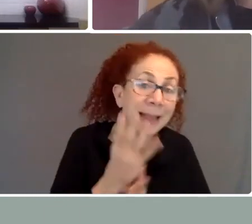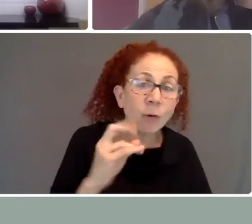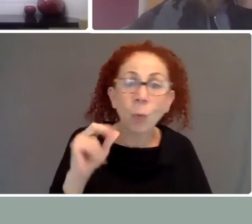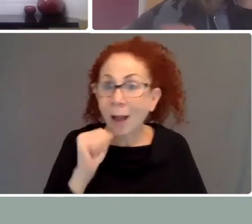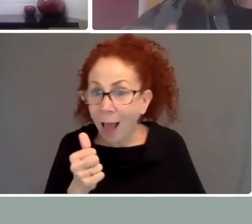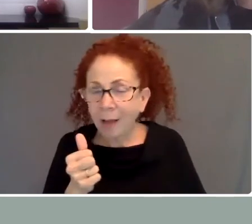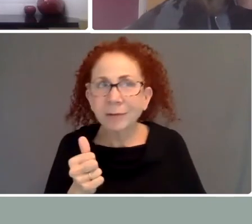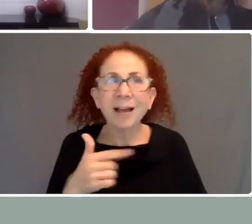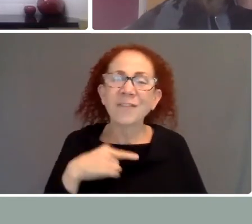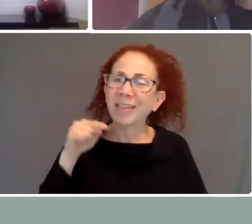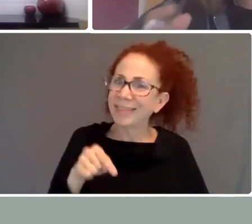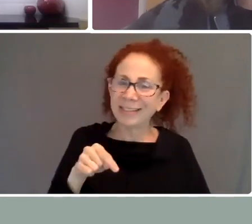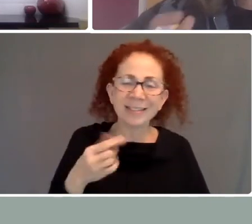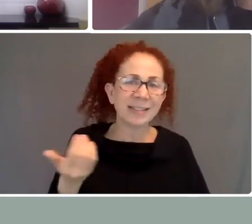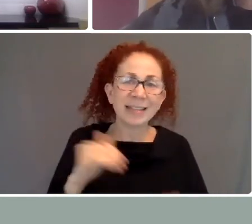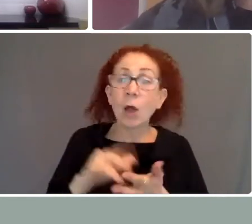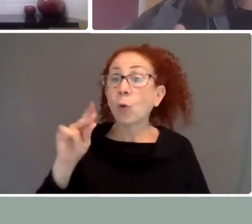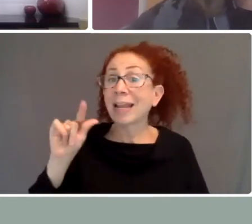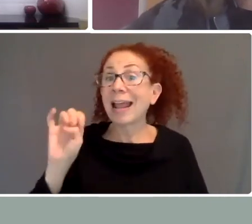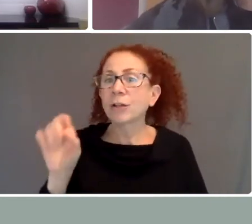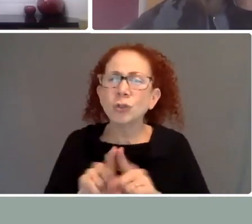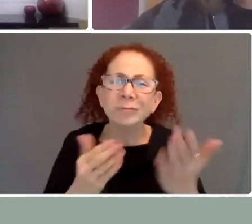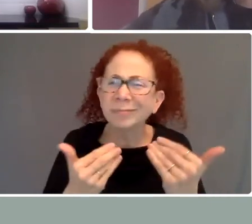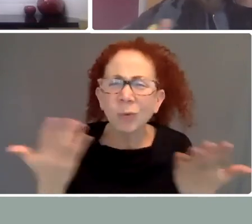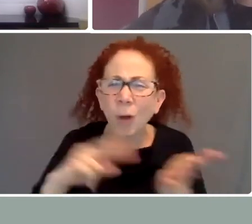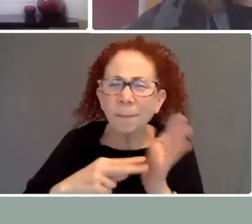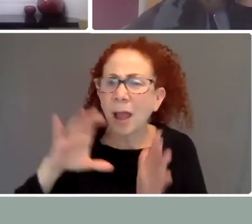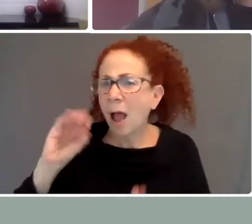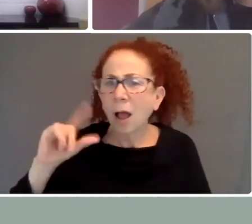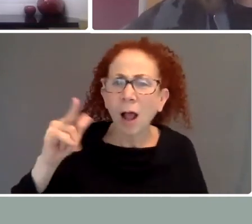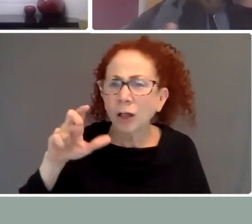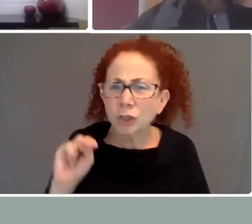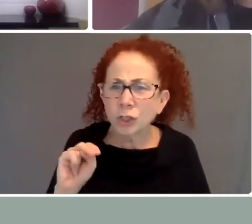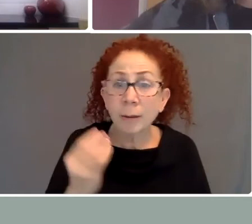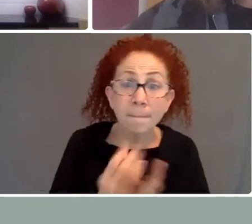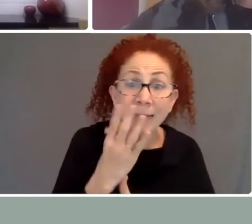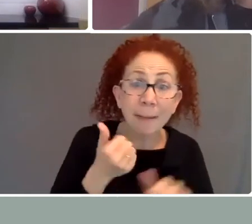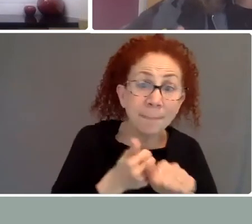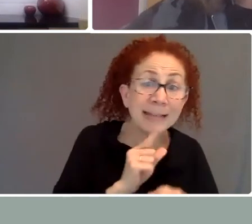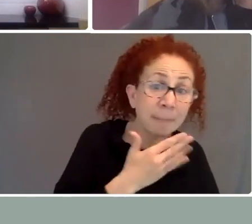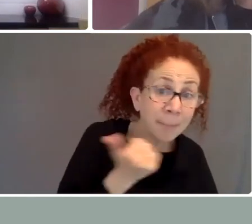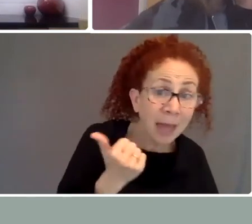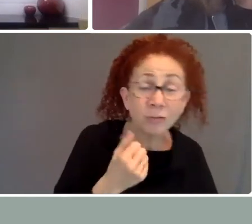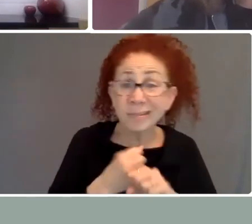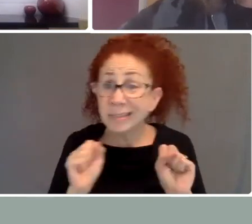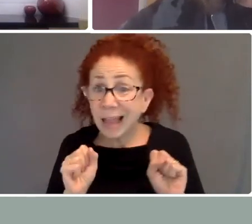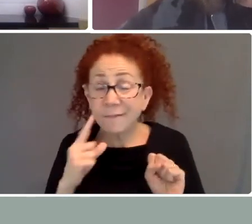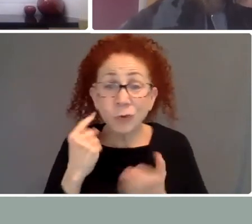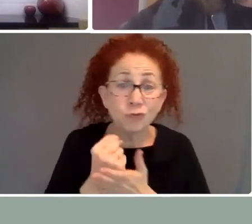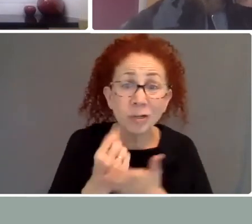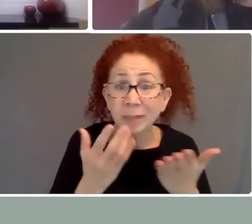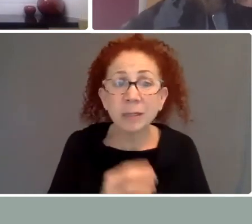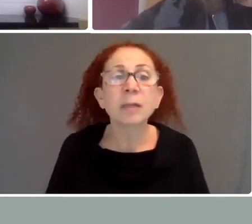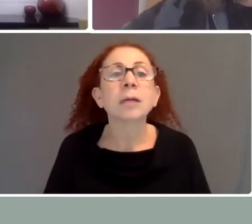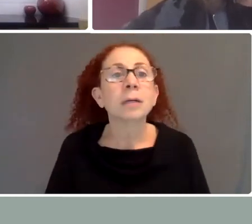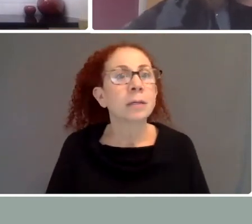is another, the new kale as well. So tell us what it is. Is plant-based better, and is it safe if you're in treatment?